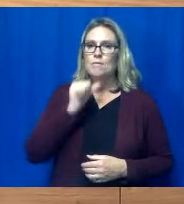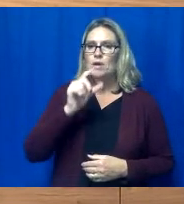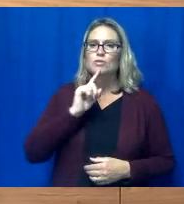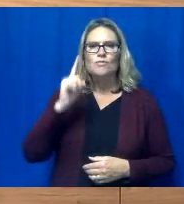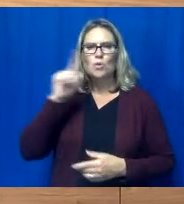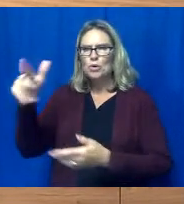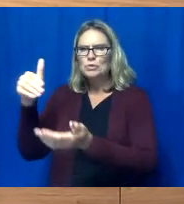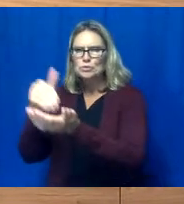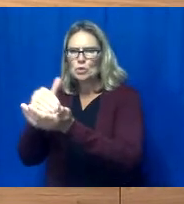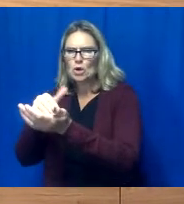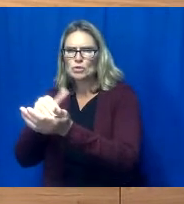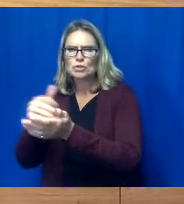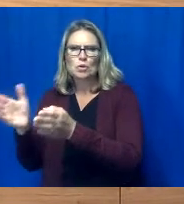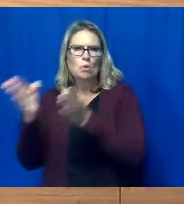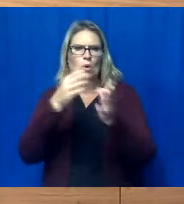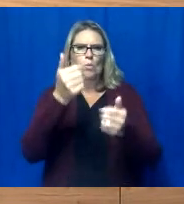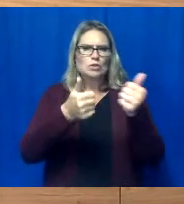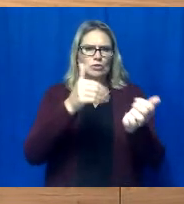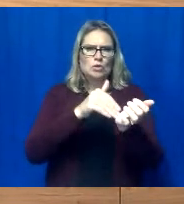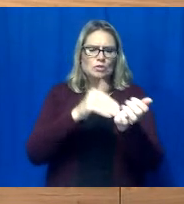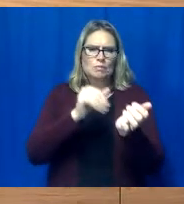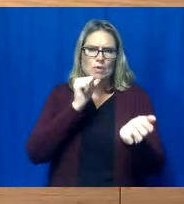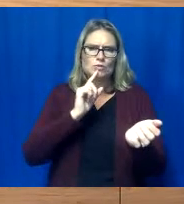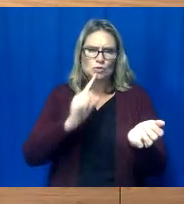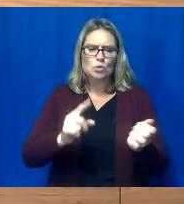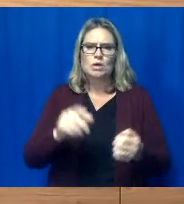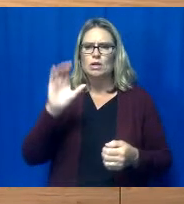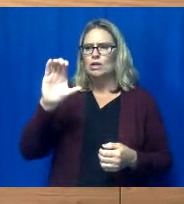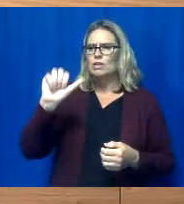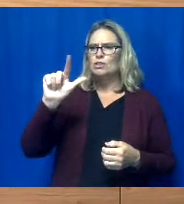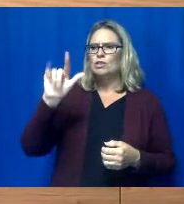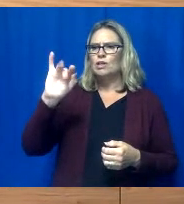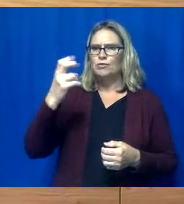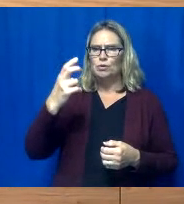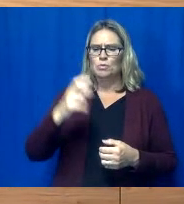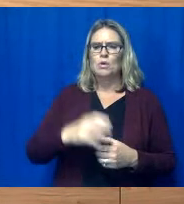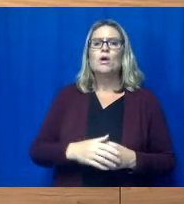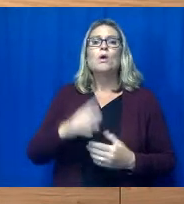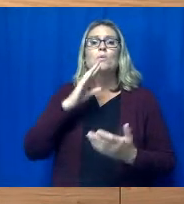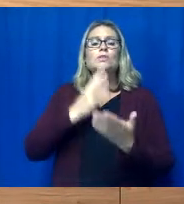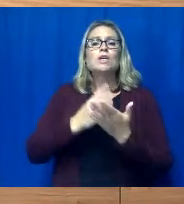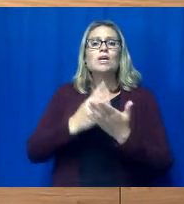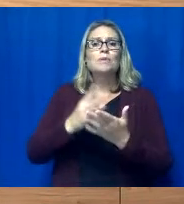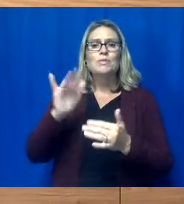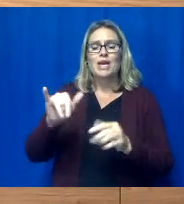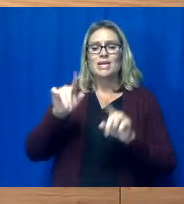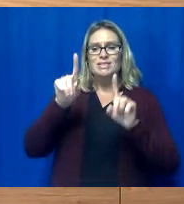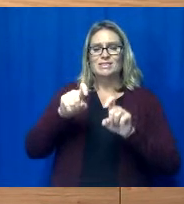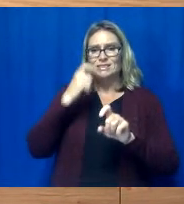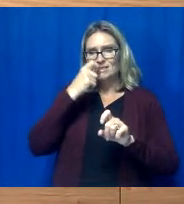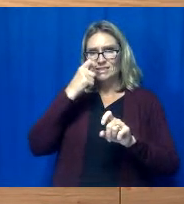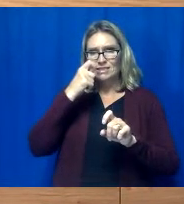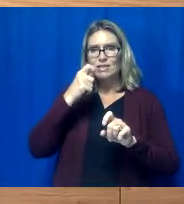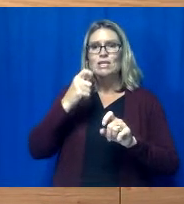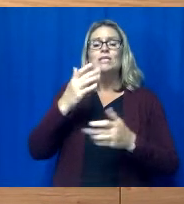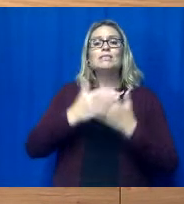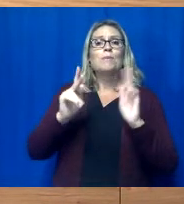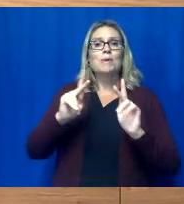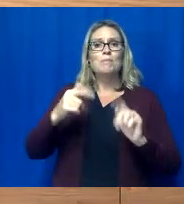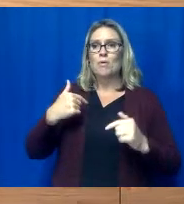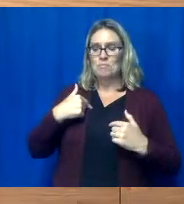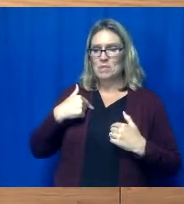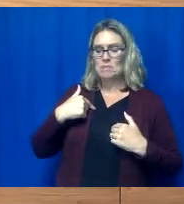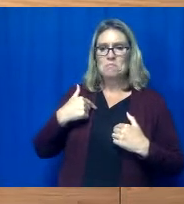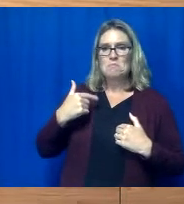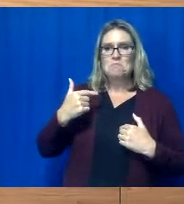Mr. Chalafu. We heard lots of arguments against asymptomatic testing earlier in the pandemic, although it has been used